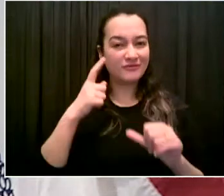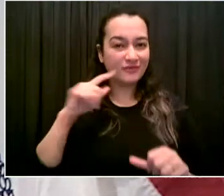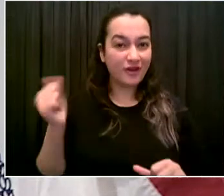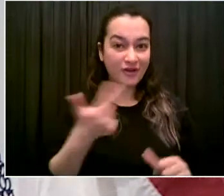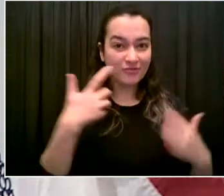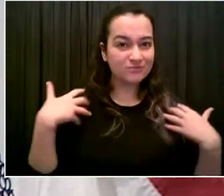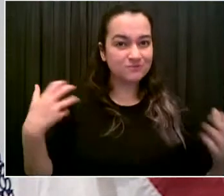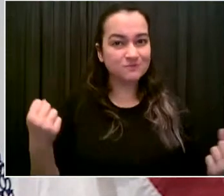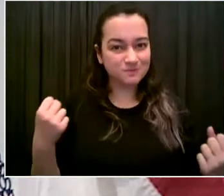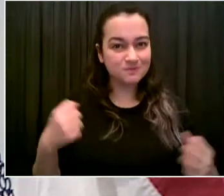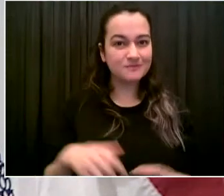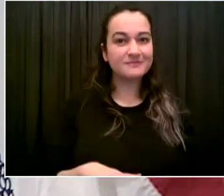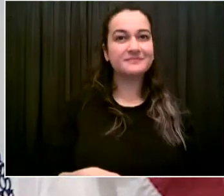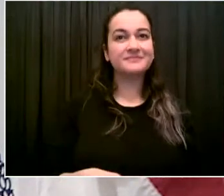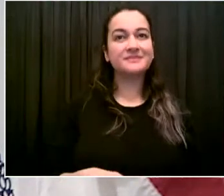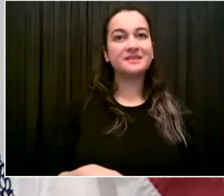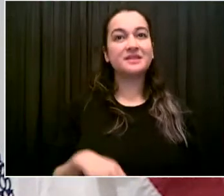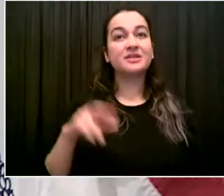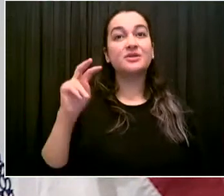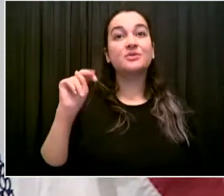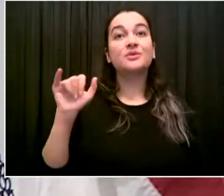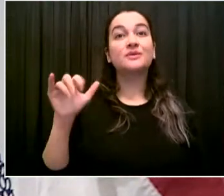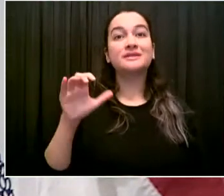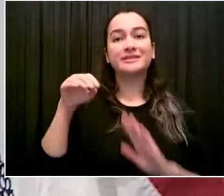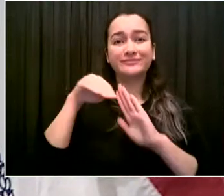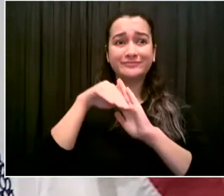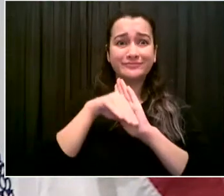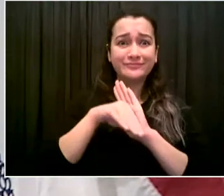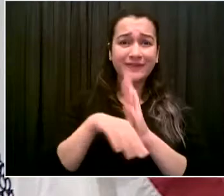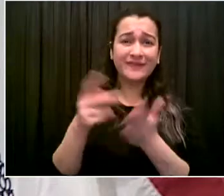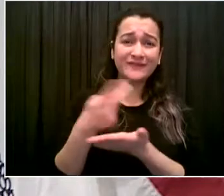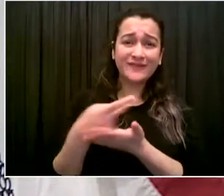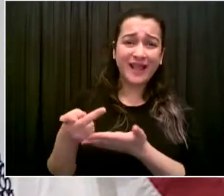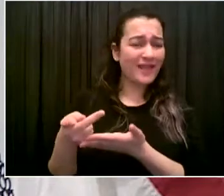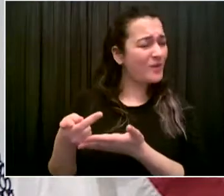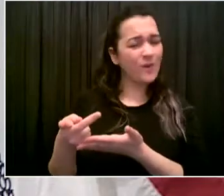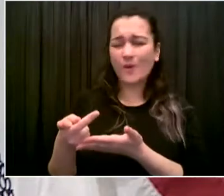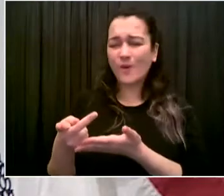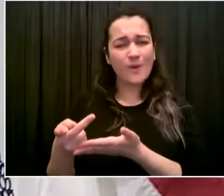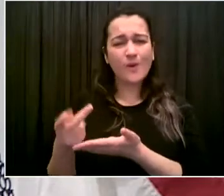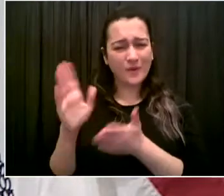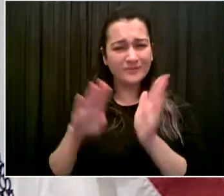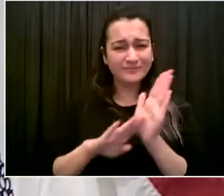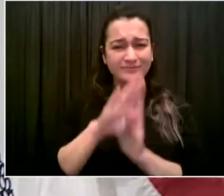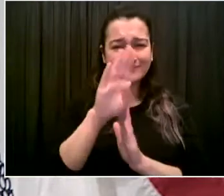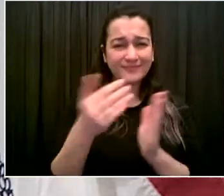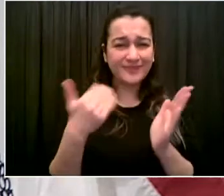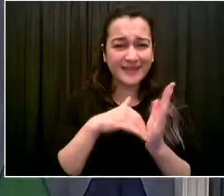have made New York City what it is, and we're not stopping now. Thank you, everybody.